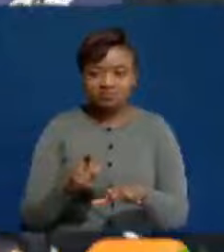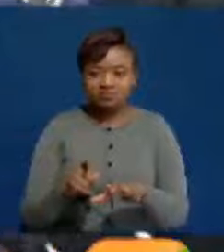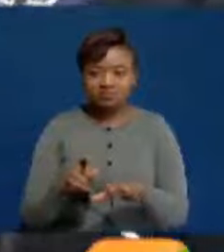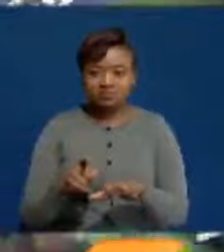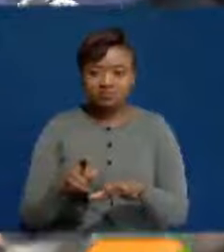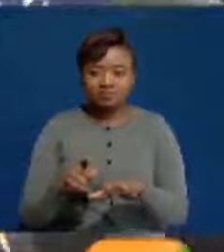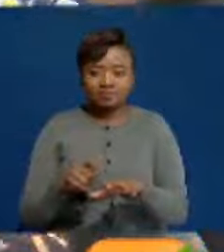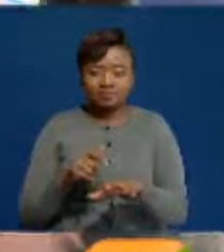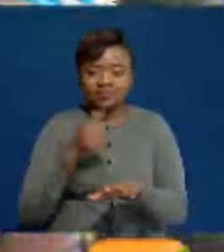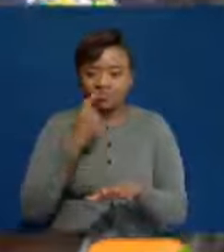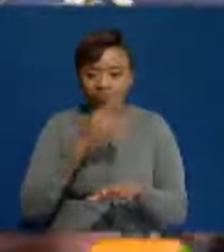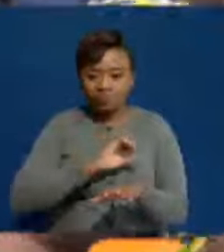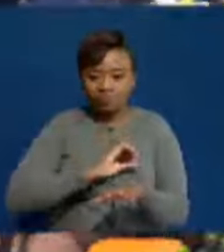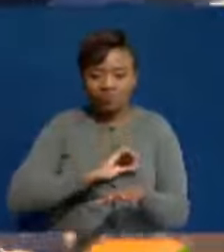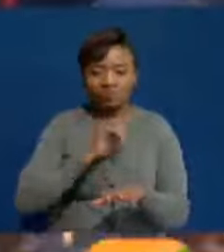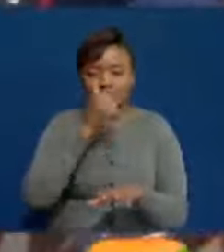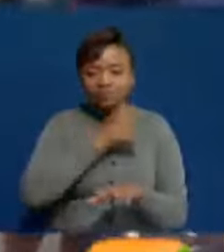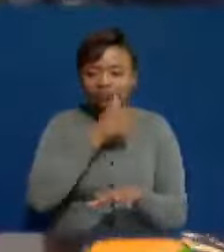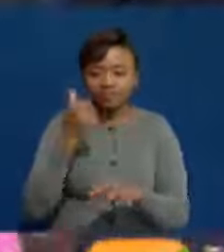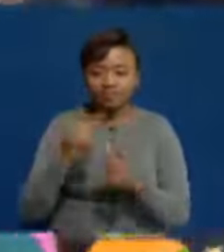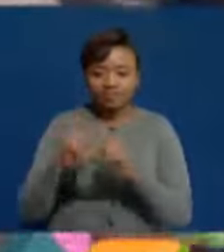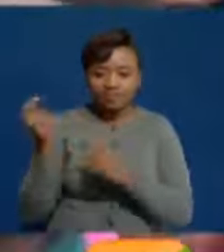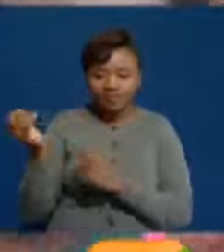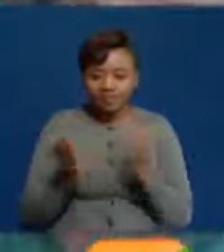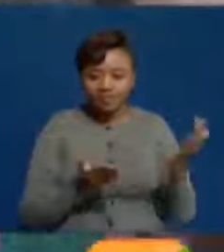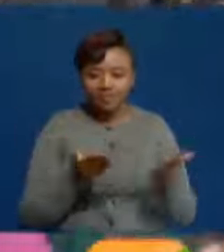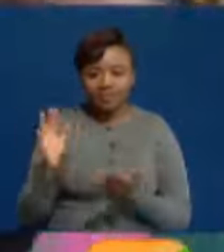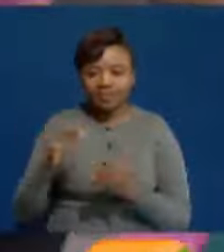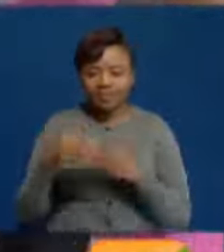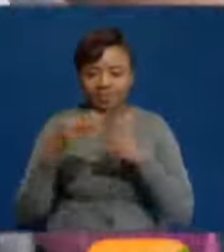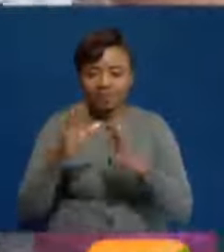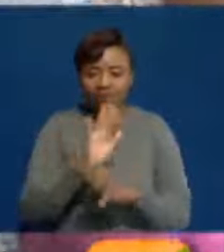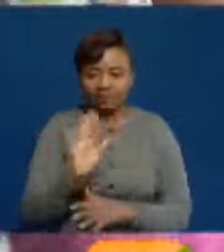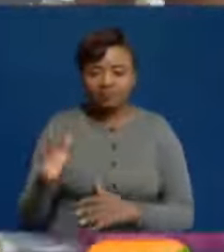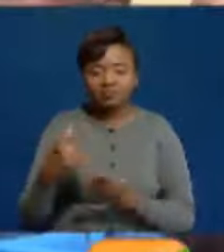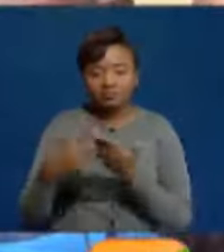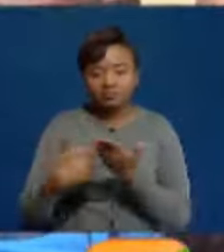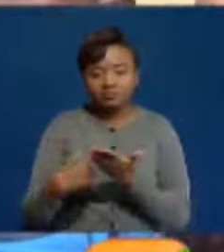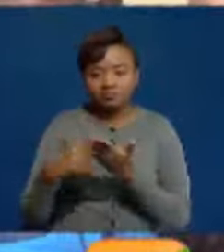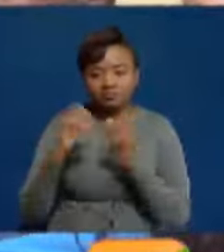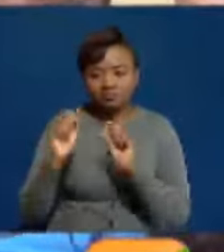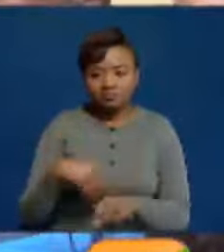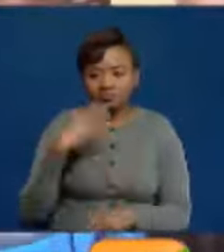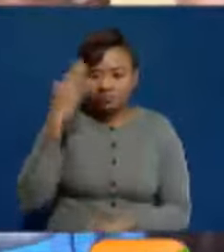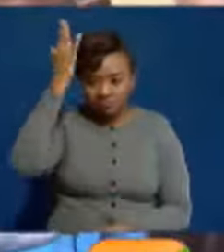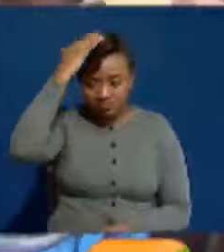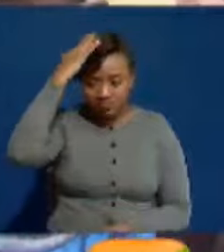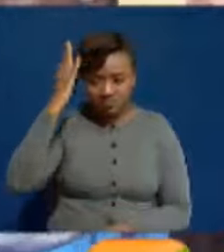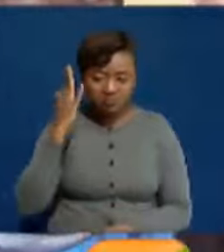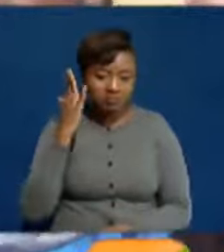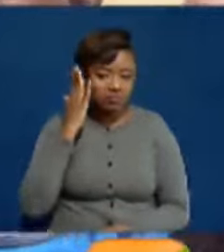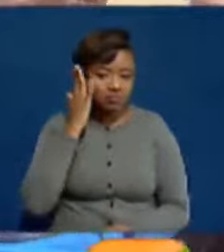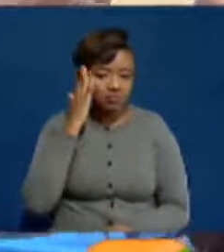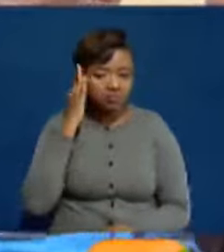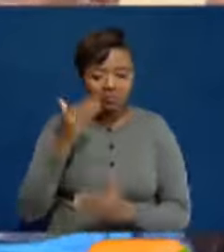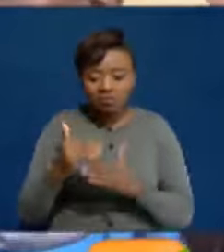is privately owned, but has invited their leaders for a chat on Monday to chat a way